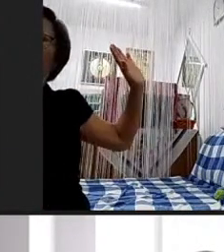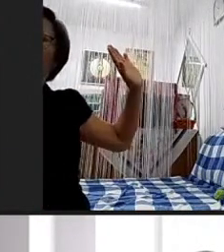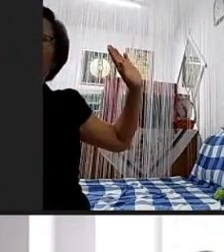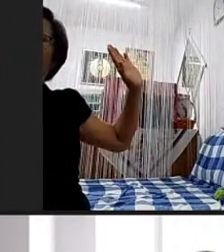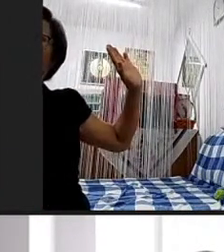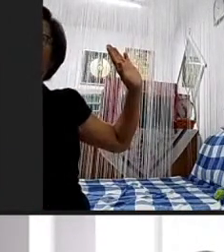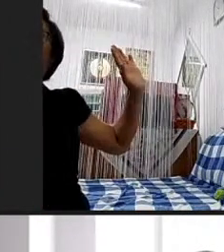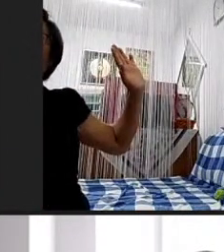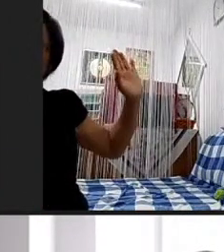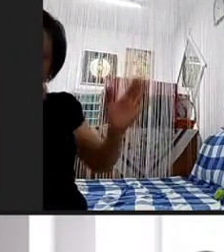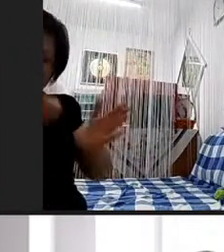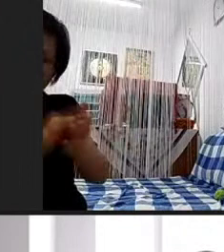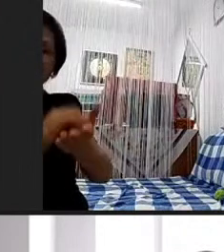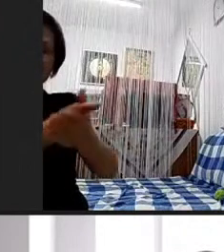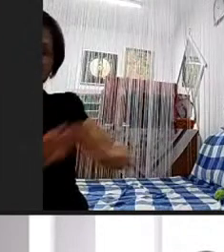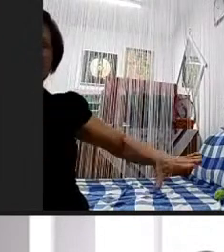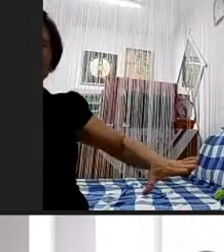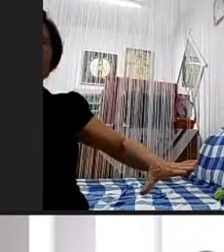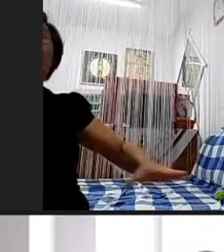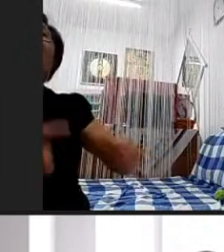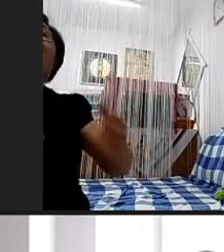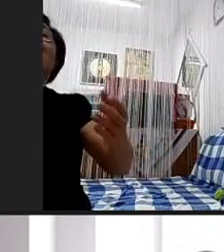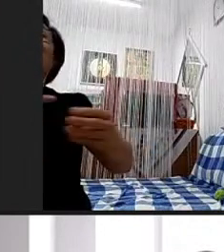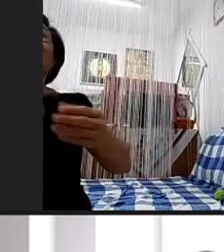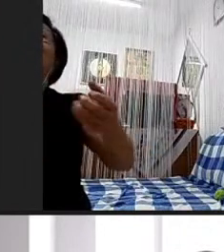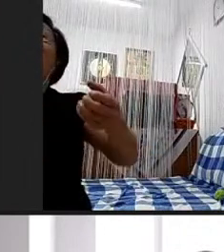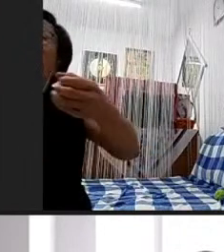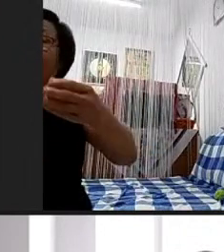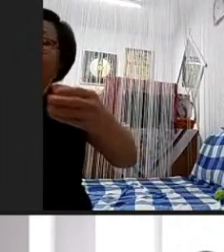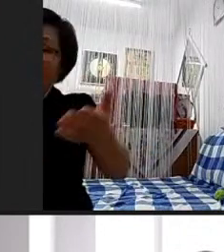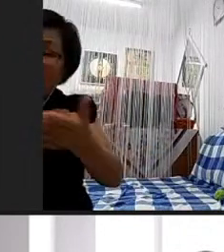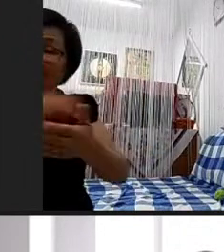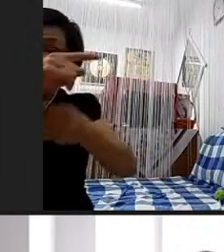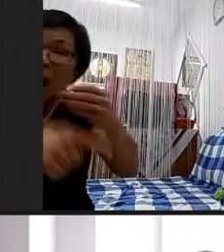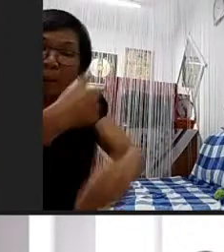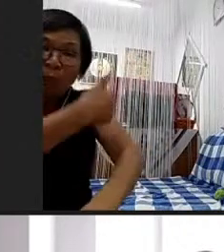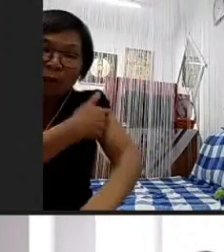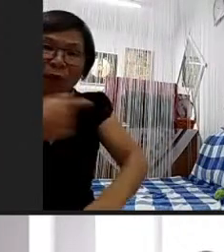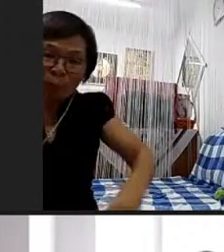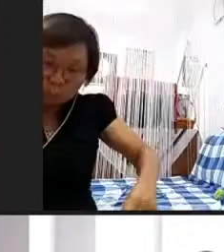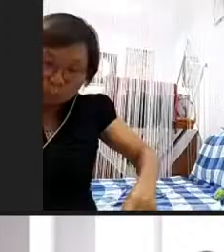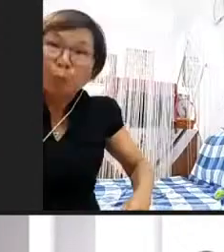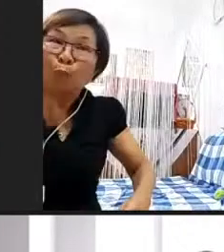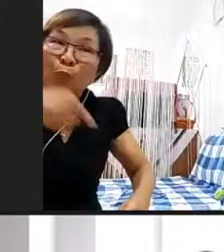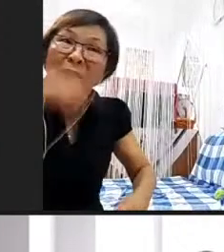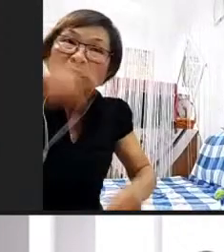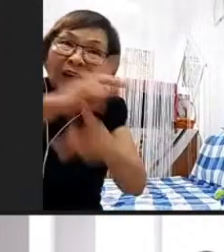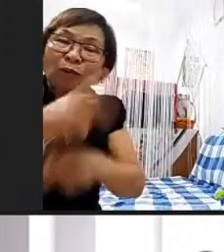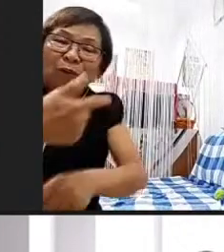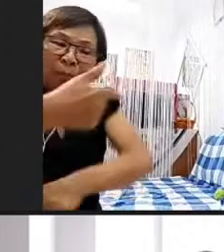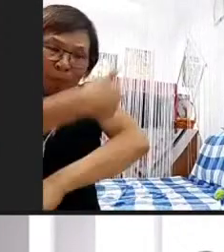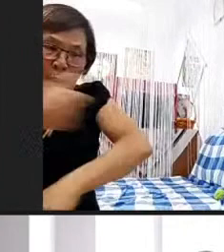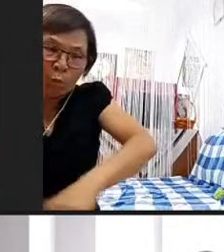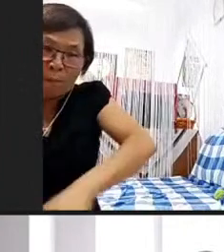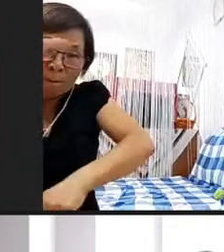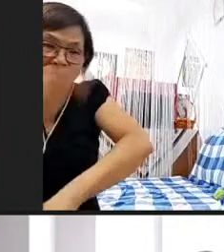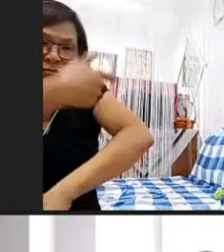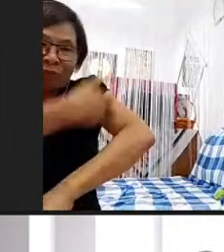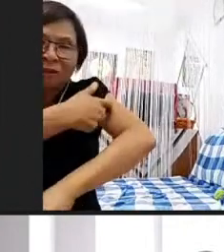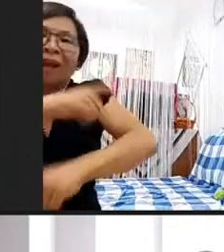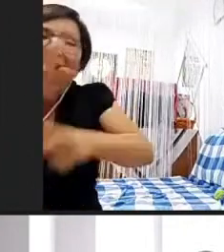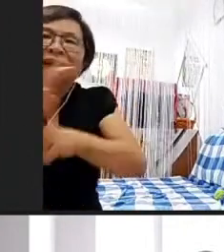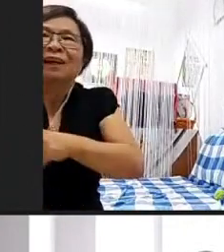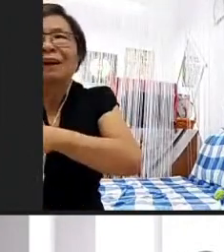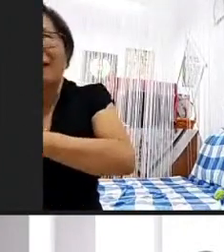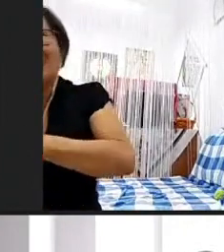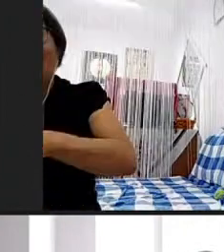safer. So that is about the vaccine. We must take care of ourselves in order to take care of others. That is what little I can share with